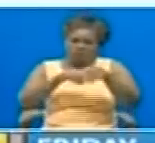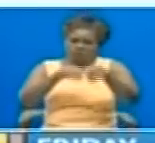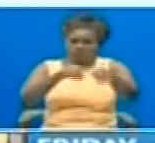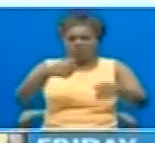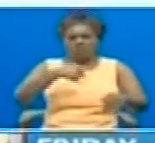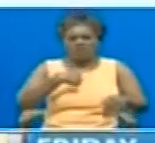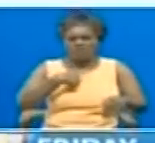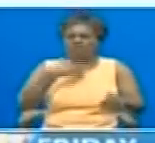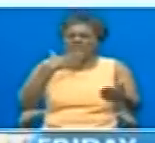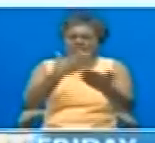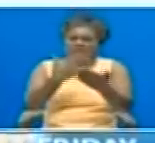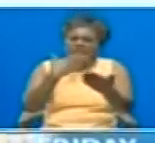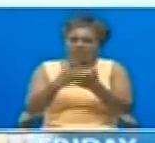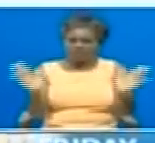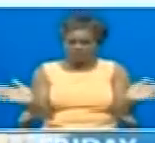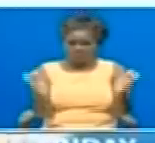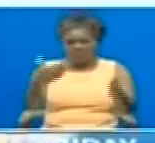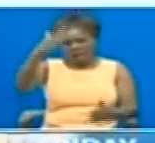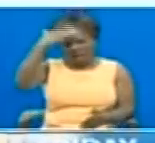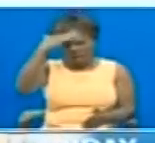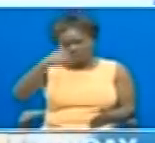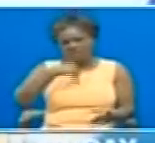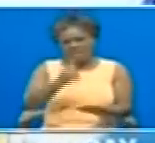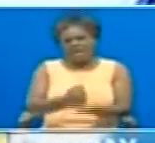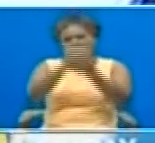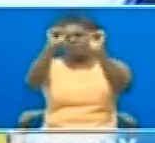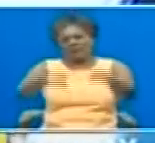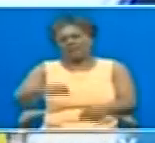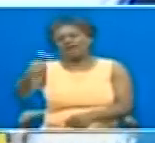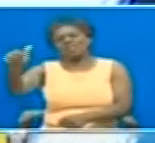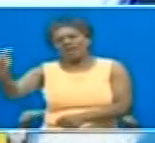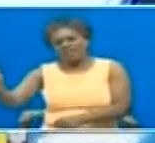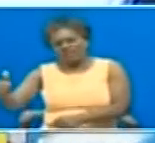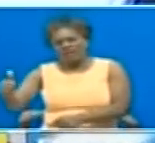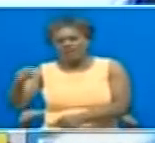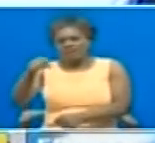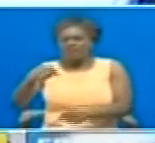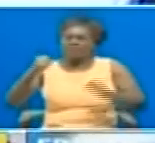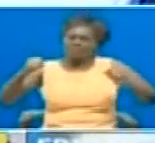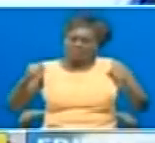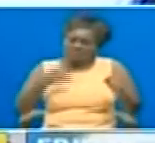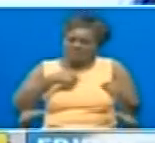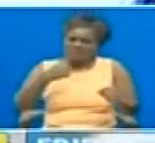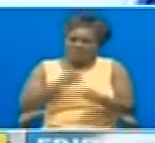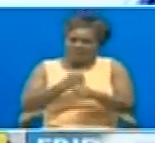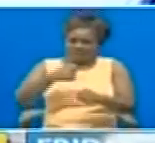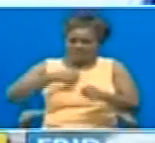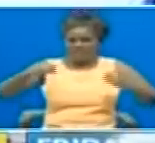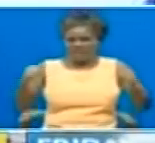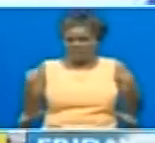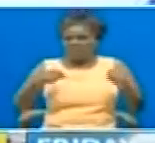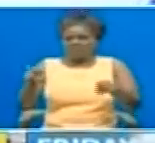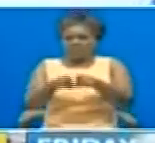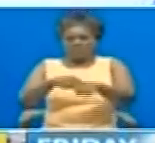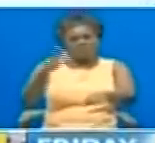sent me so much motivation. Mm-hmm. I know that I can help them do okay. the same yes. thing, mm-hmm. you know? Mm-hmm. And that makes me even more happier because even for my music mm-hmm. and even